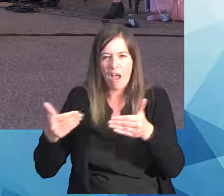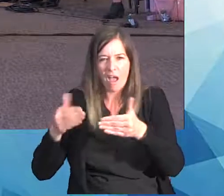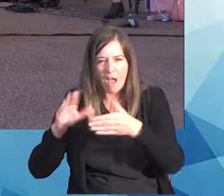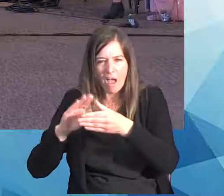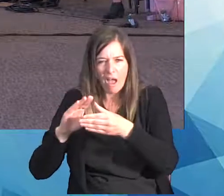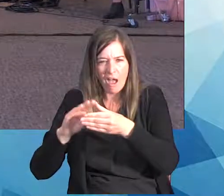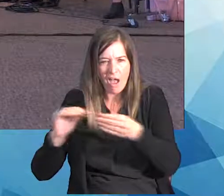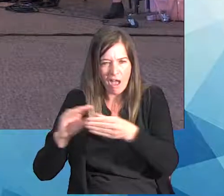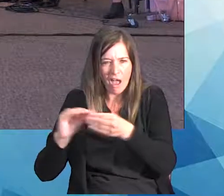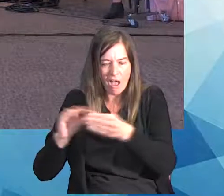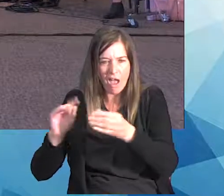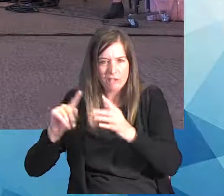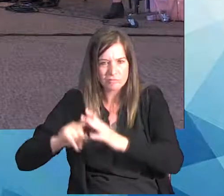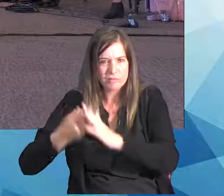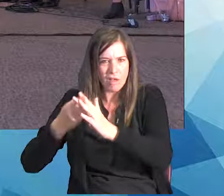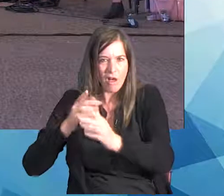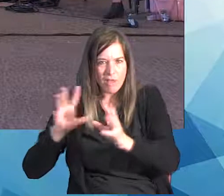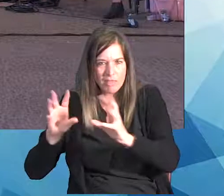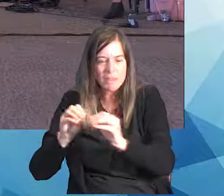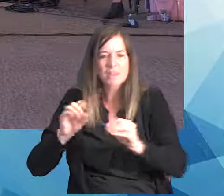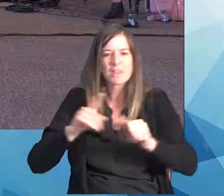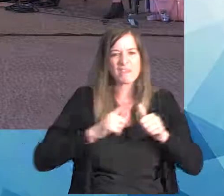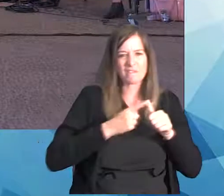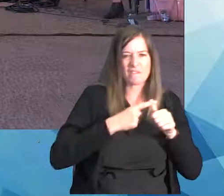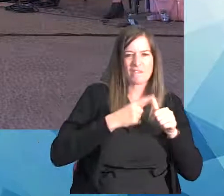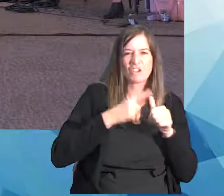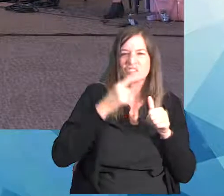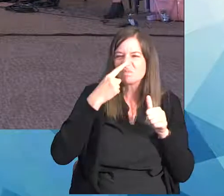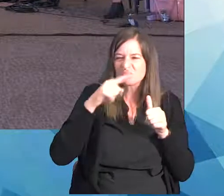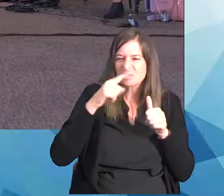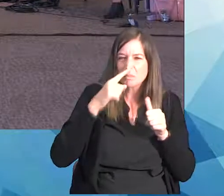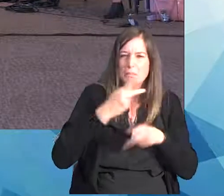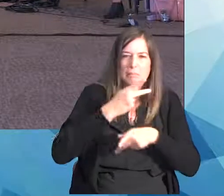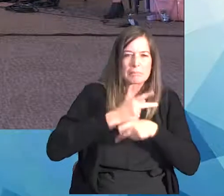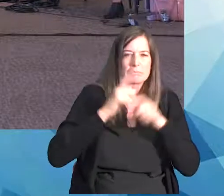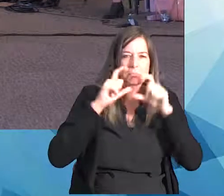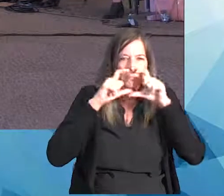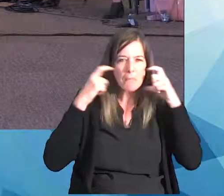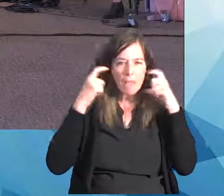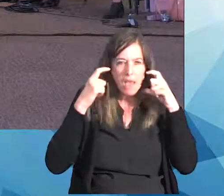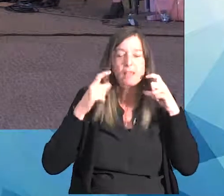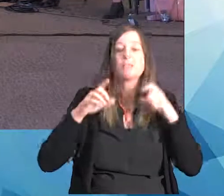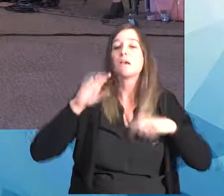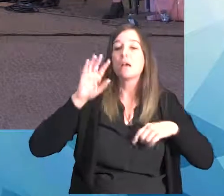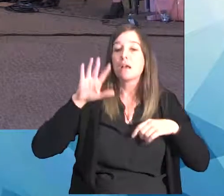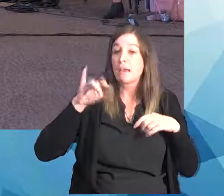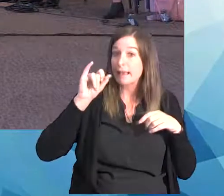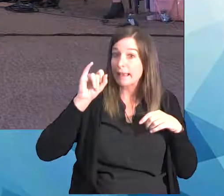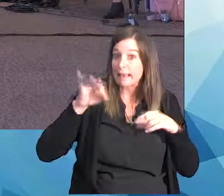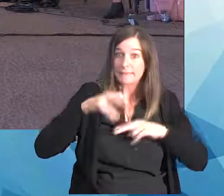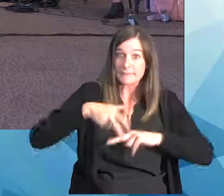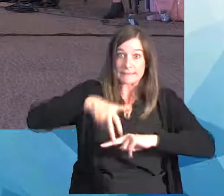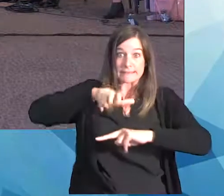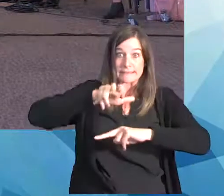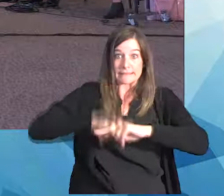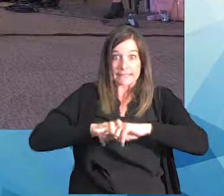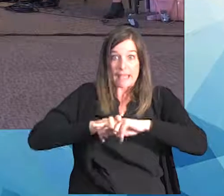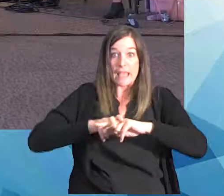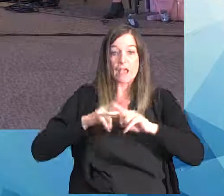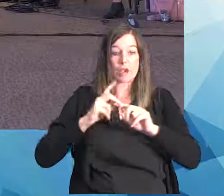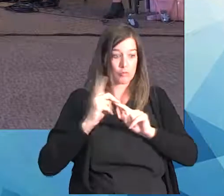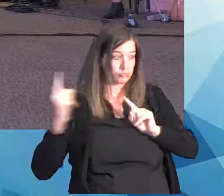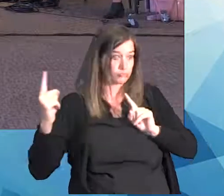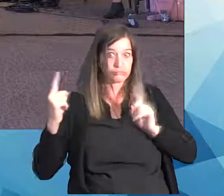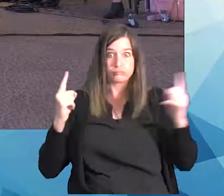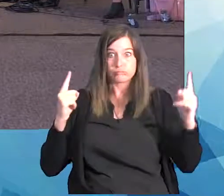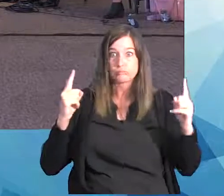and moving. Once you are at your seat and you're 6 feet apart, you're able to remove your mask. If I could ask that